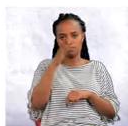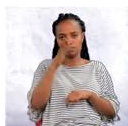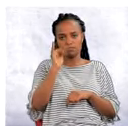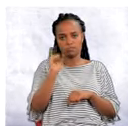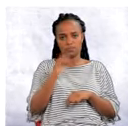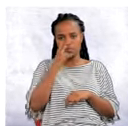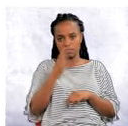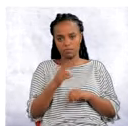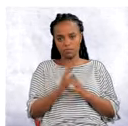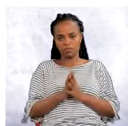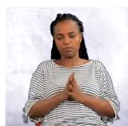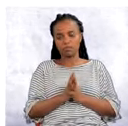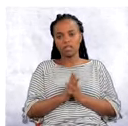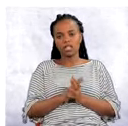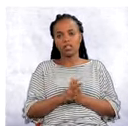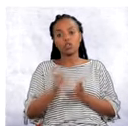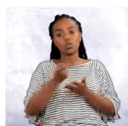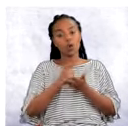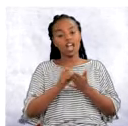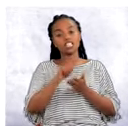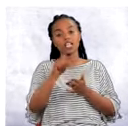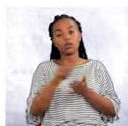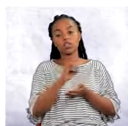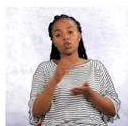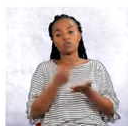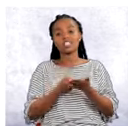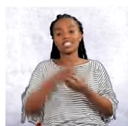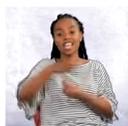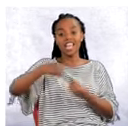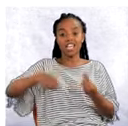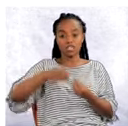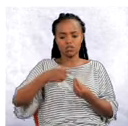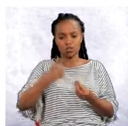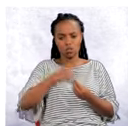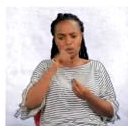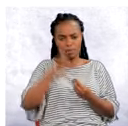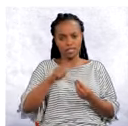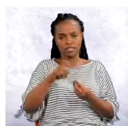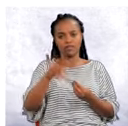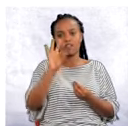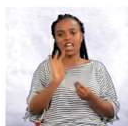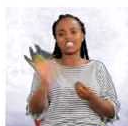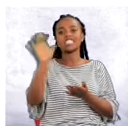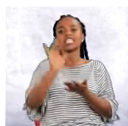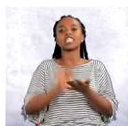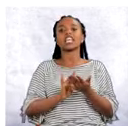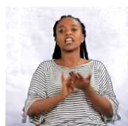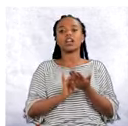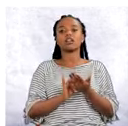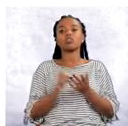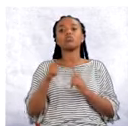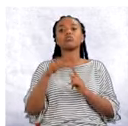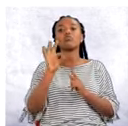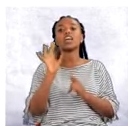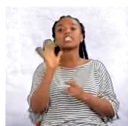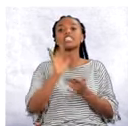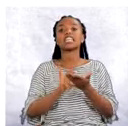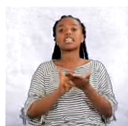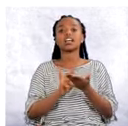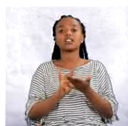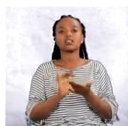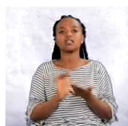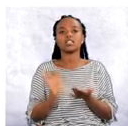To write the equation of this ellipse, we need to find the center. To find center, the center is